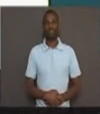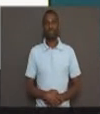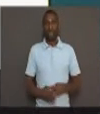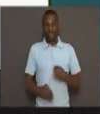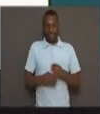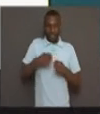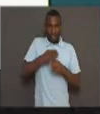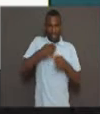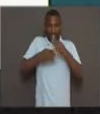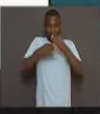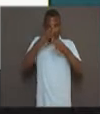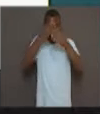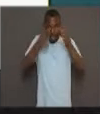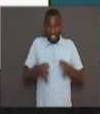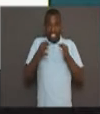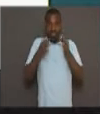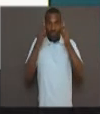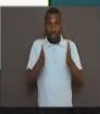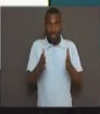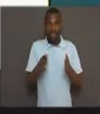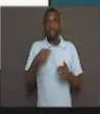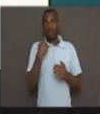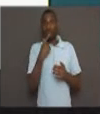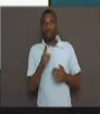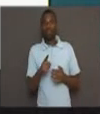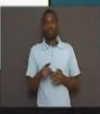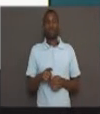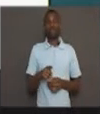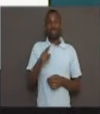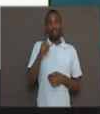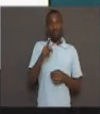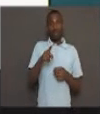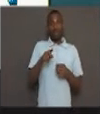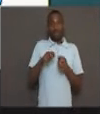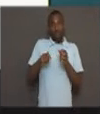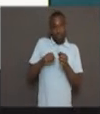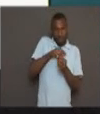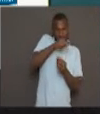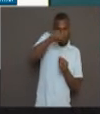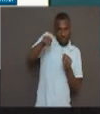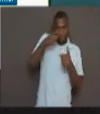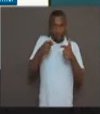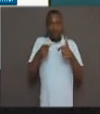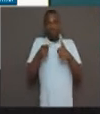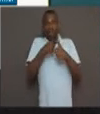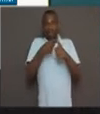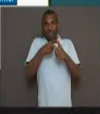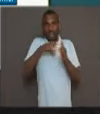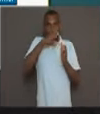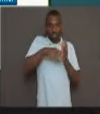A step-up transformer has fewer, thicker loops in the primary